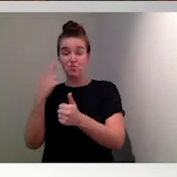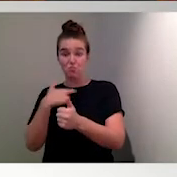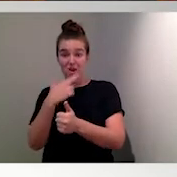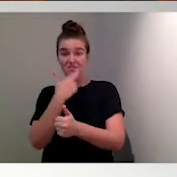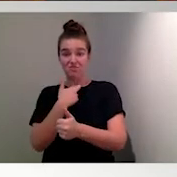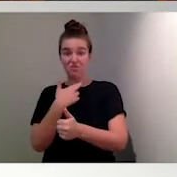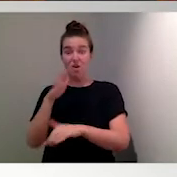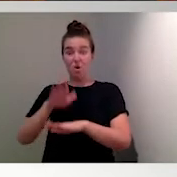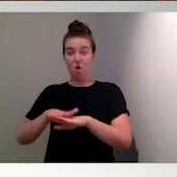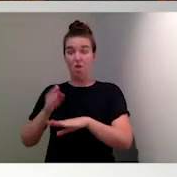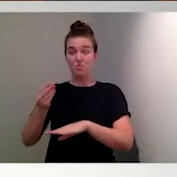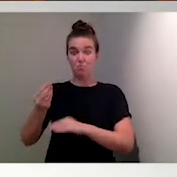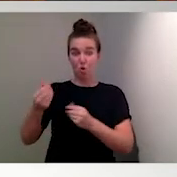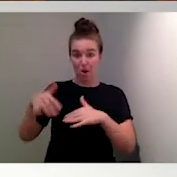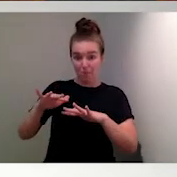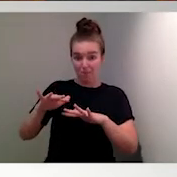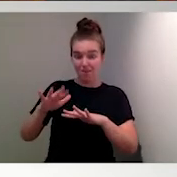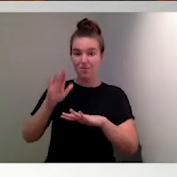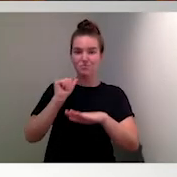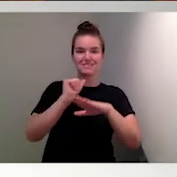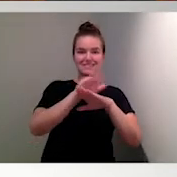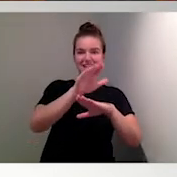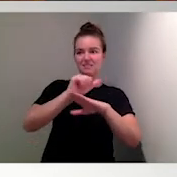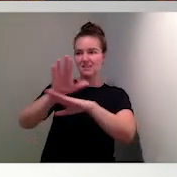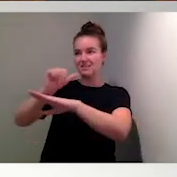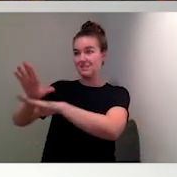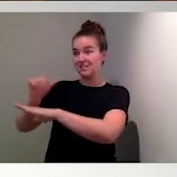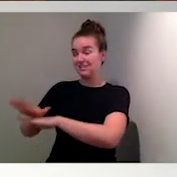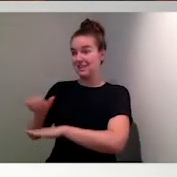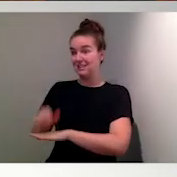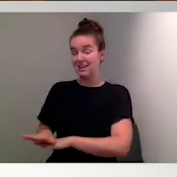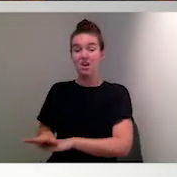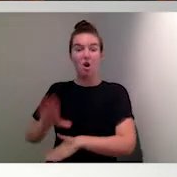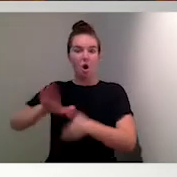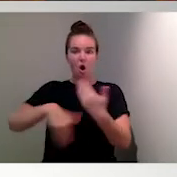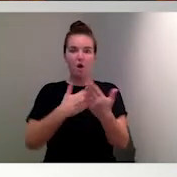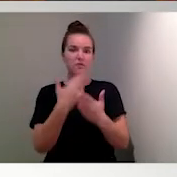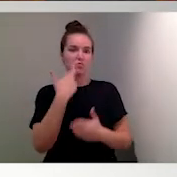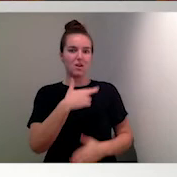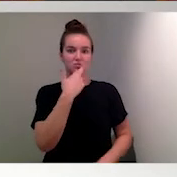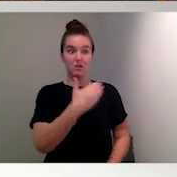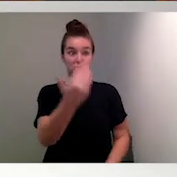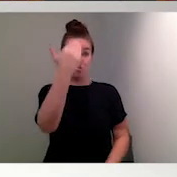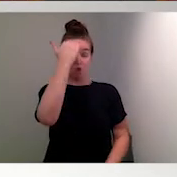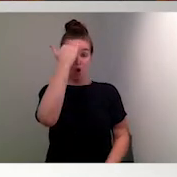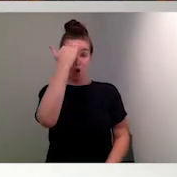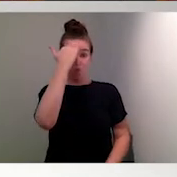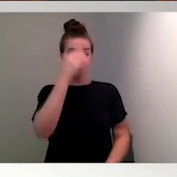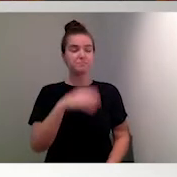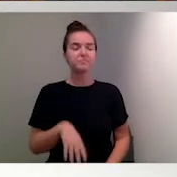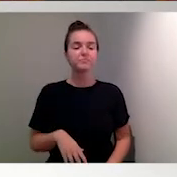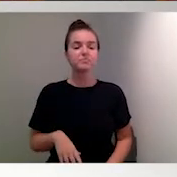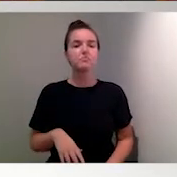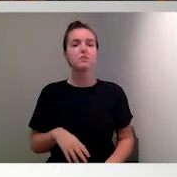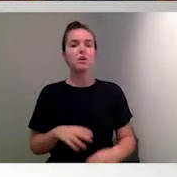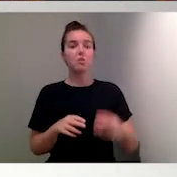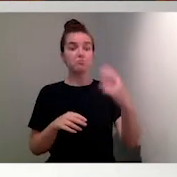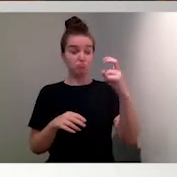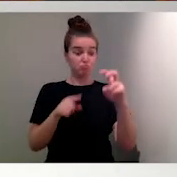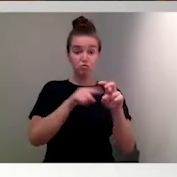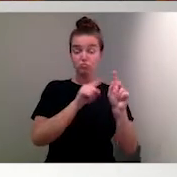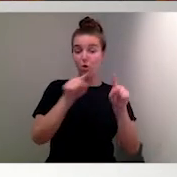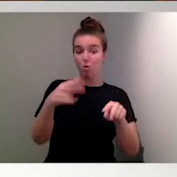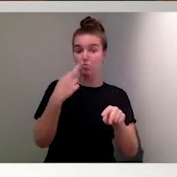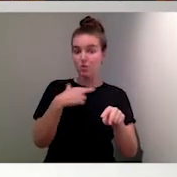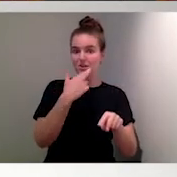know what to expect when you go to their restaurant. And they ask you, if you have a certain food that you eat, they will try to acquire that for